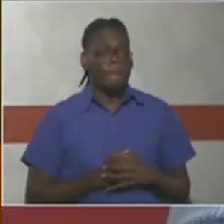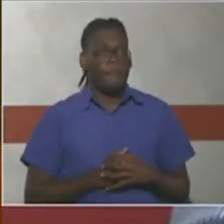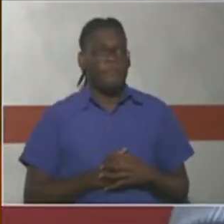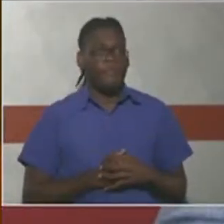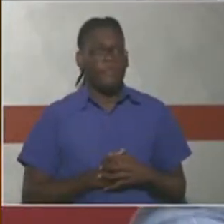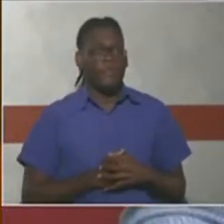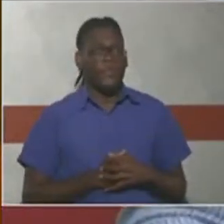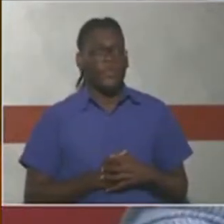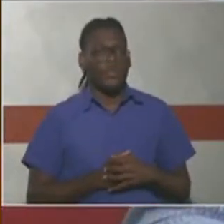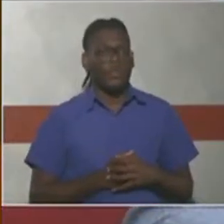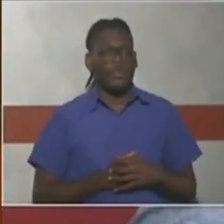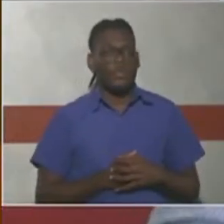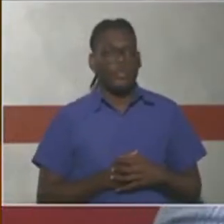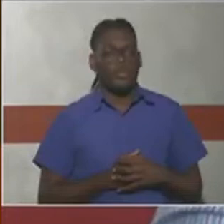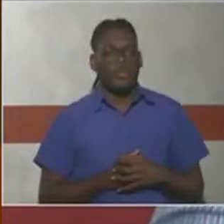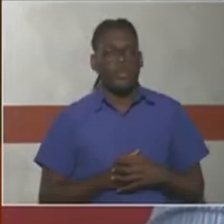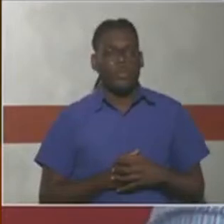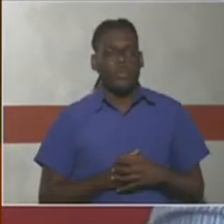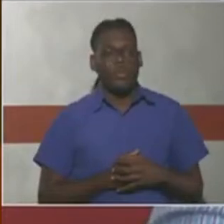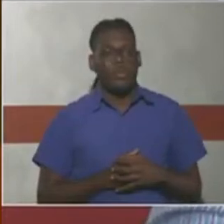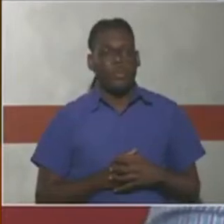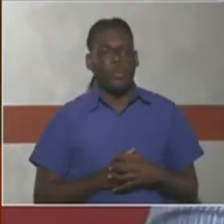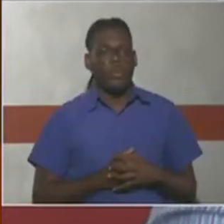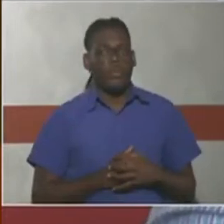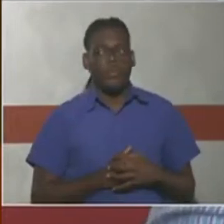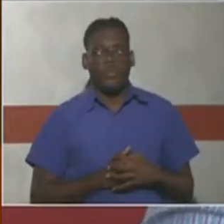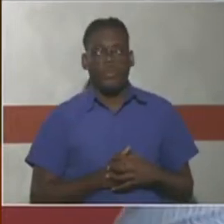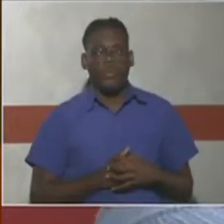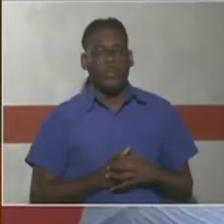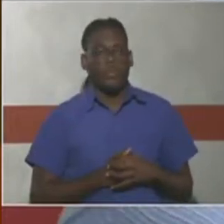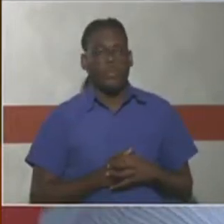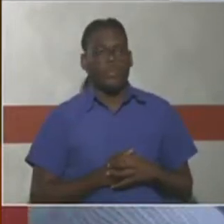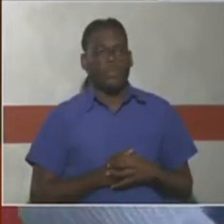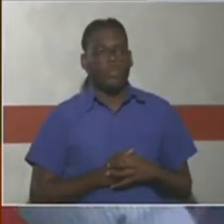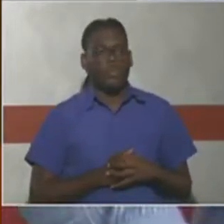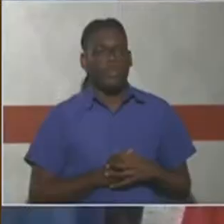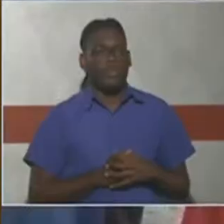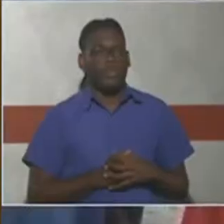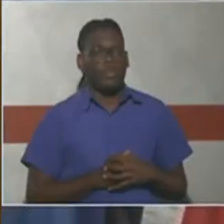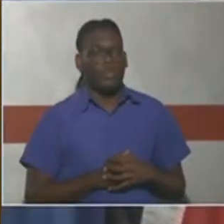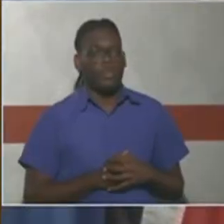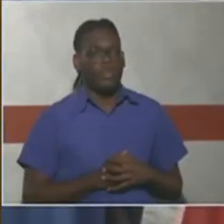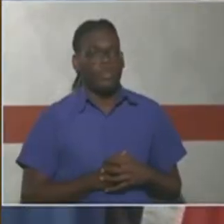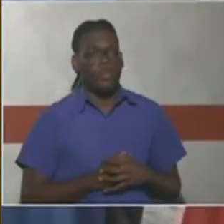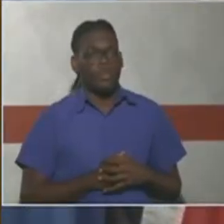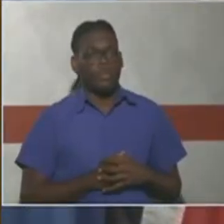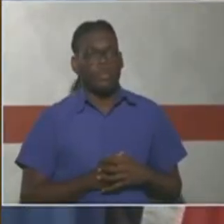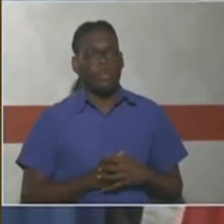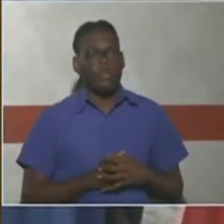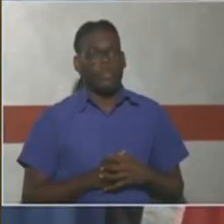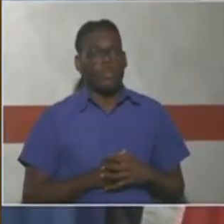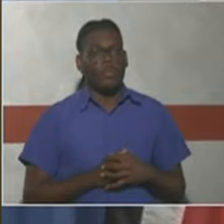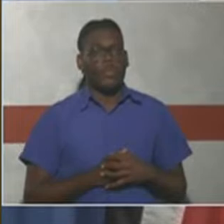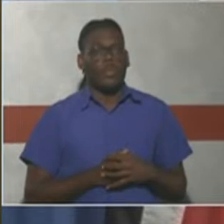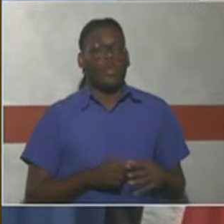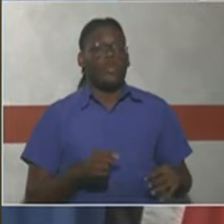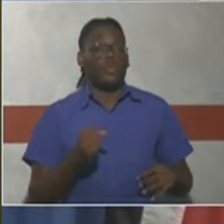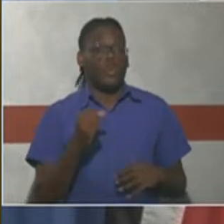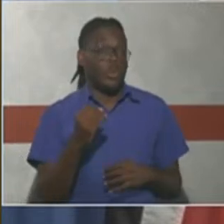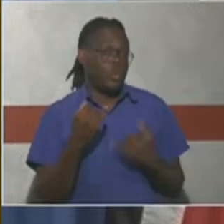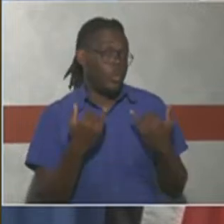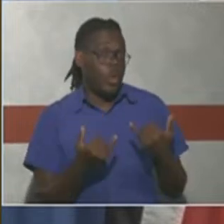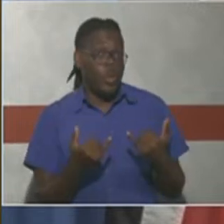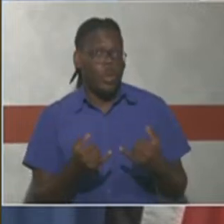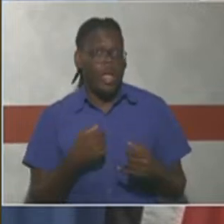first priority. That includes Cuba? No, we didn't. No, Cuba is not in the,